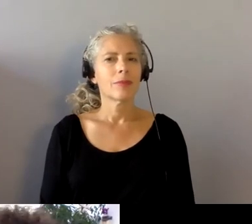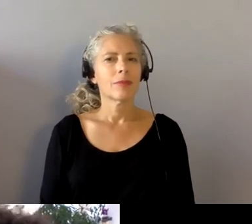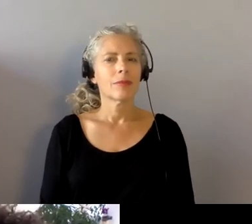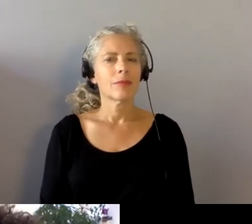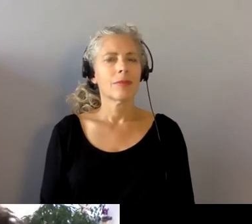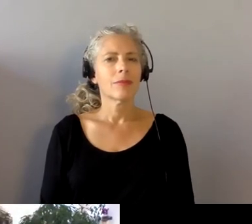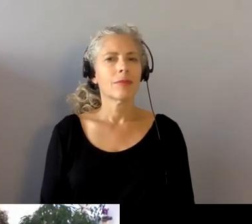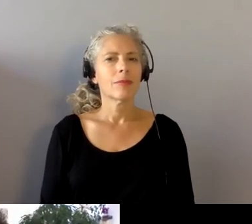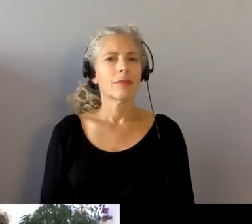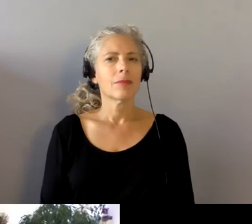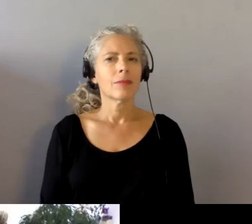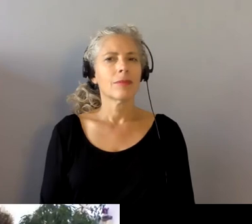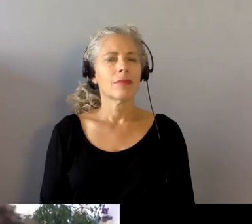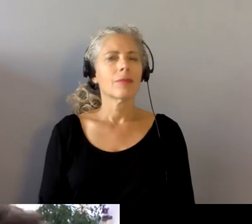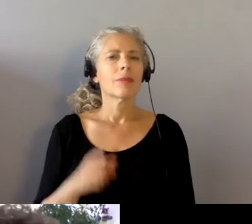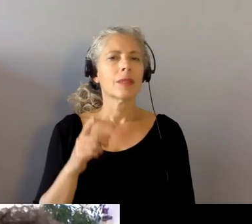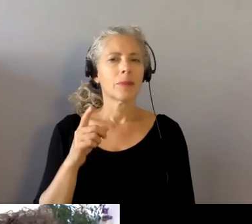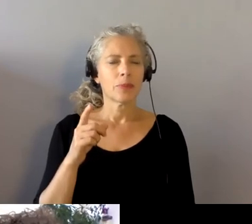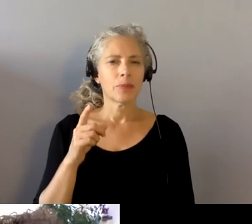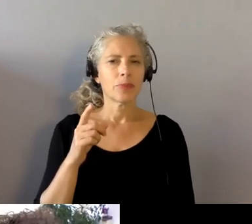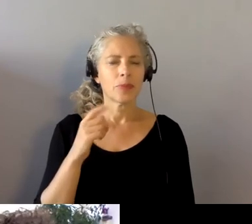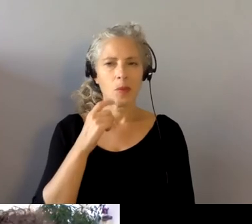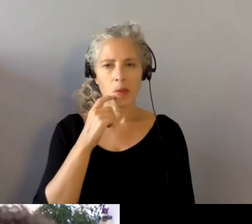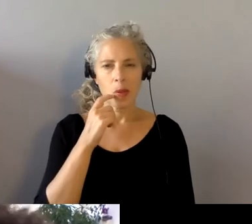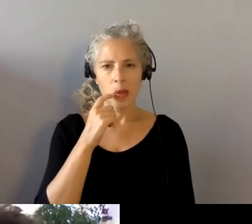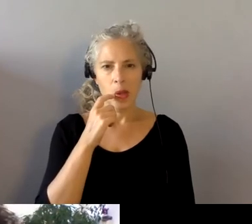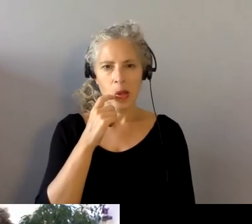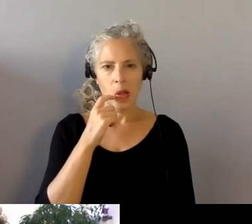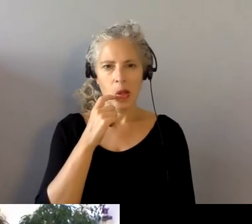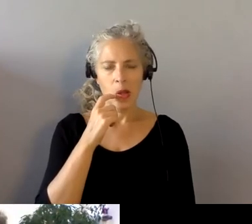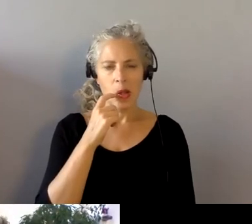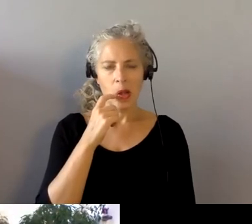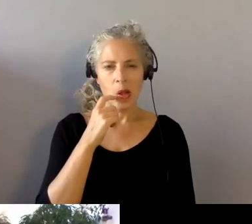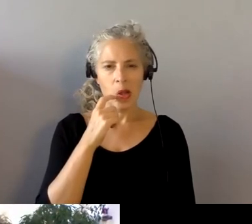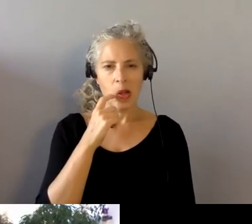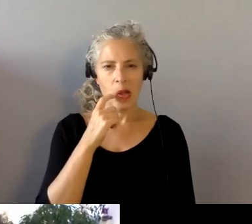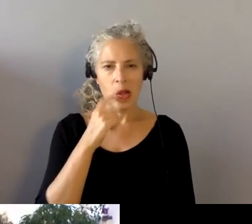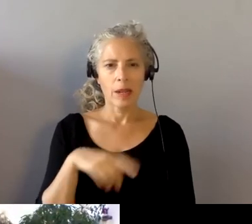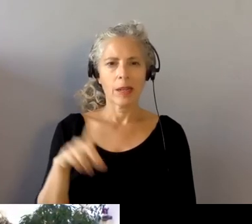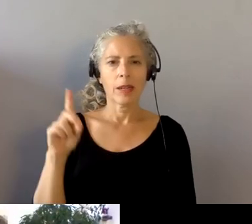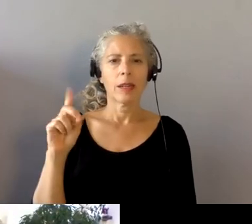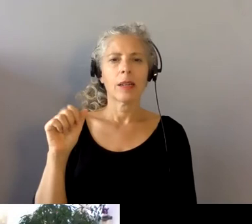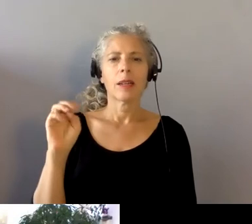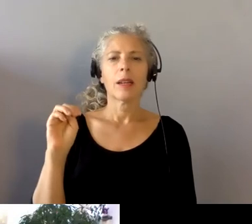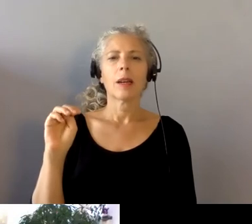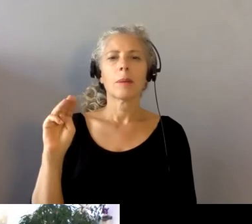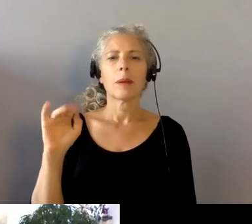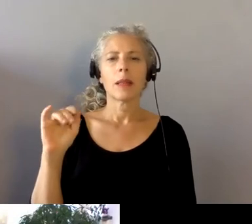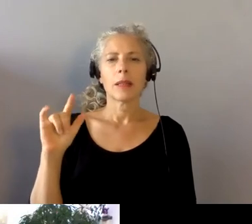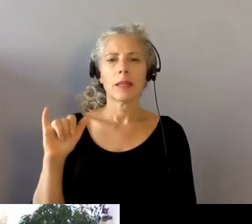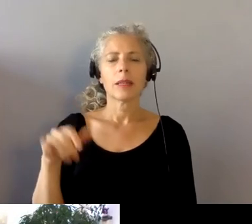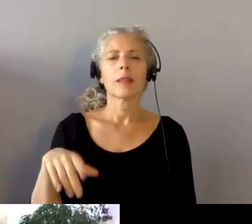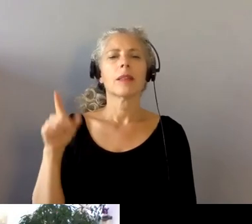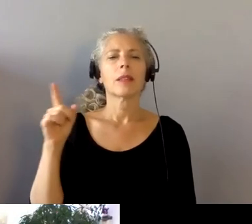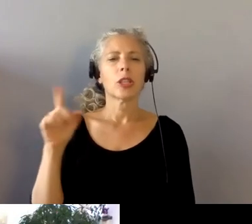Dagmar Weed Wolfshet curated that show along with Elizabeth Georges, who runs the museum there at the university,